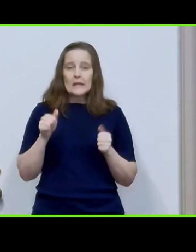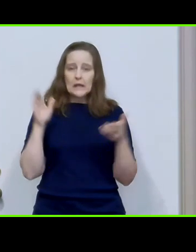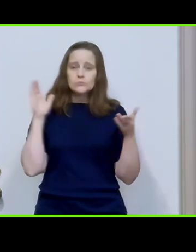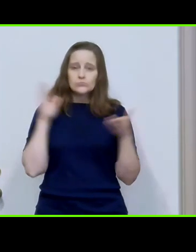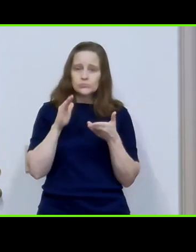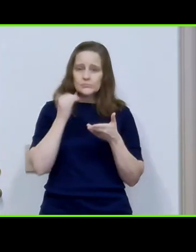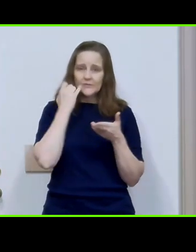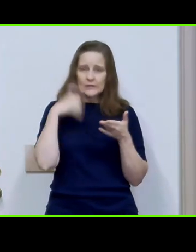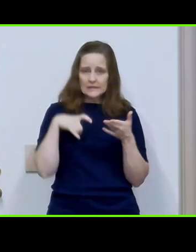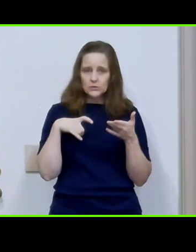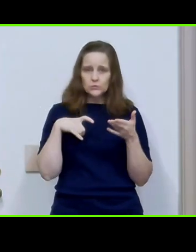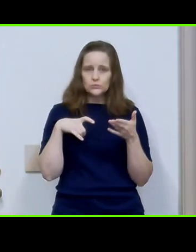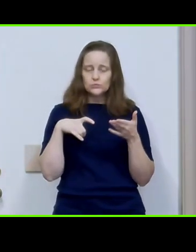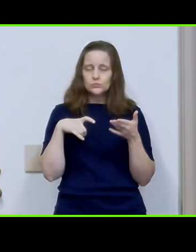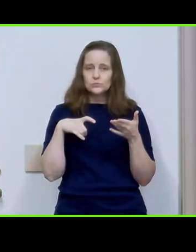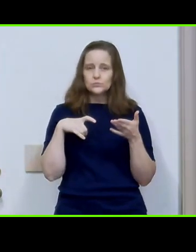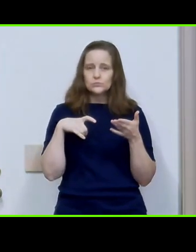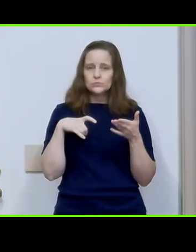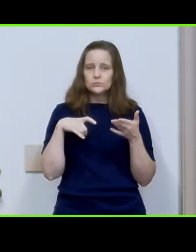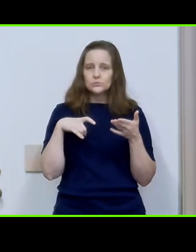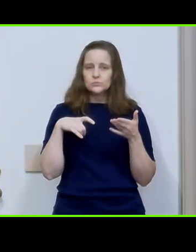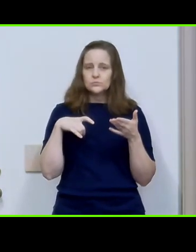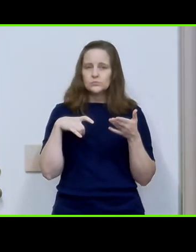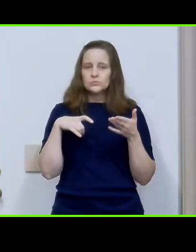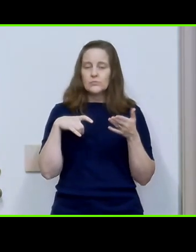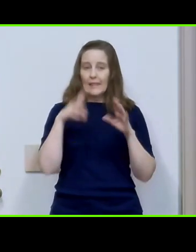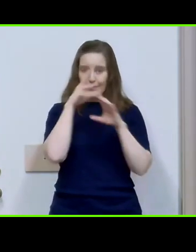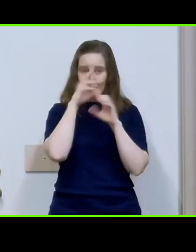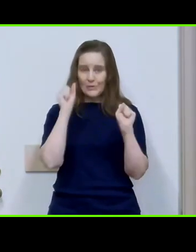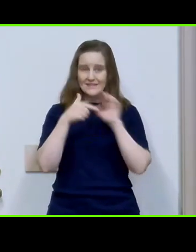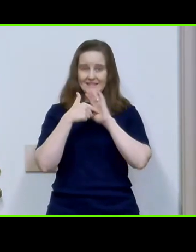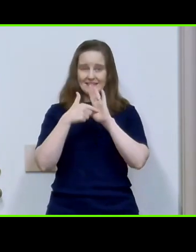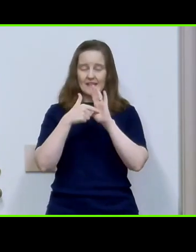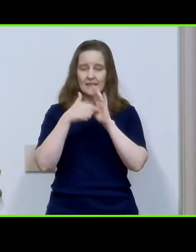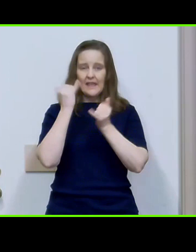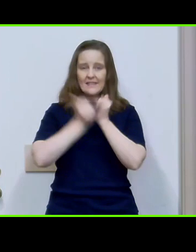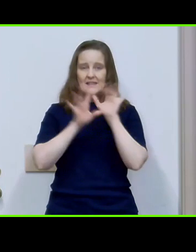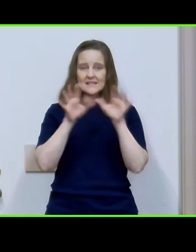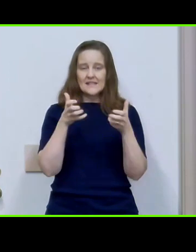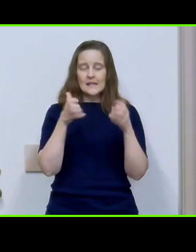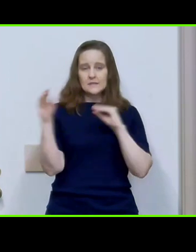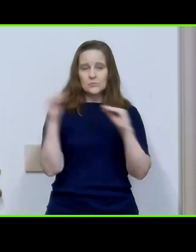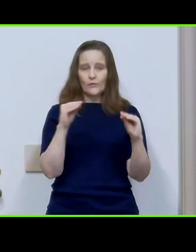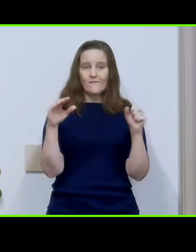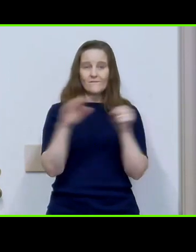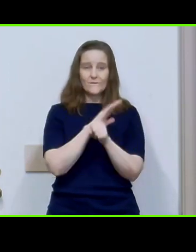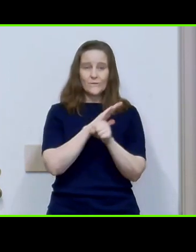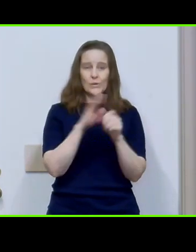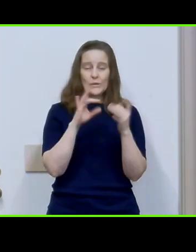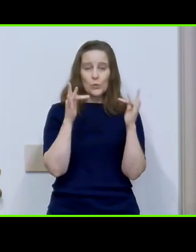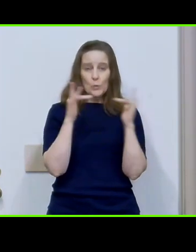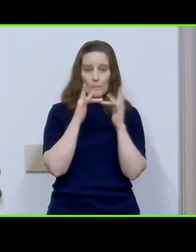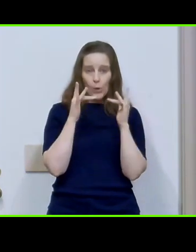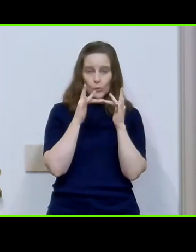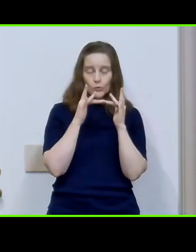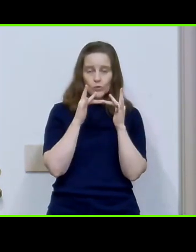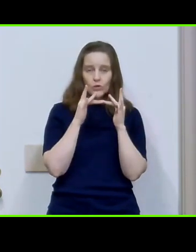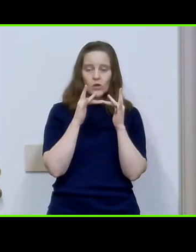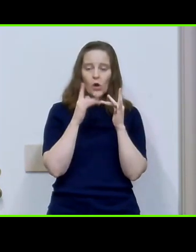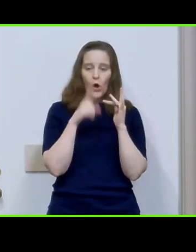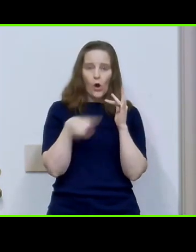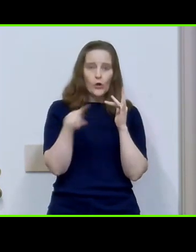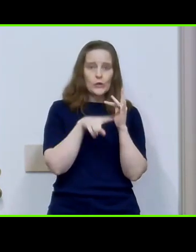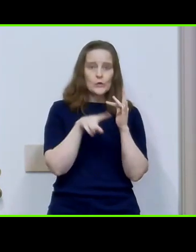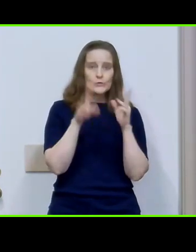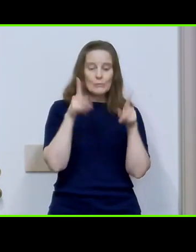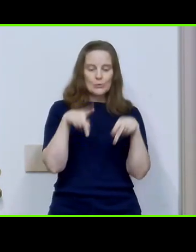needed. And as President Smatresk indicated, the last classes to move fully remote are those for which students absolutely need